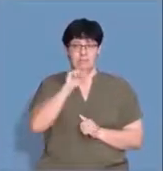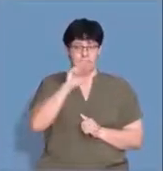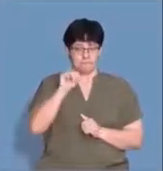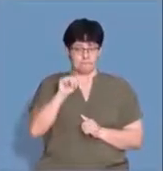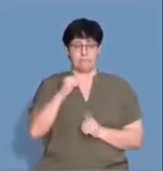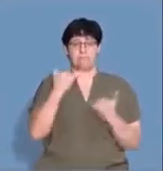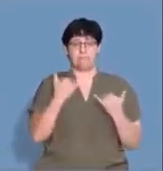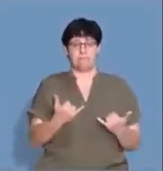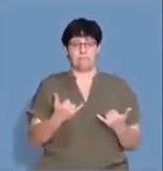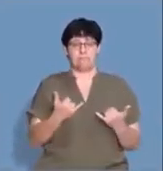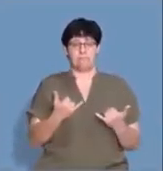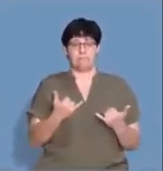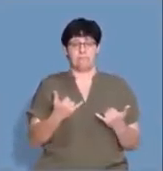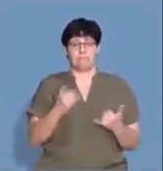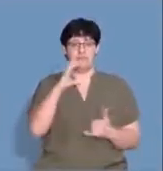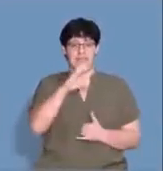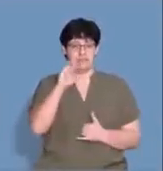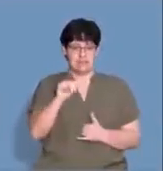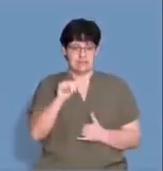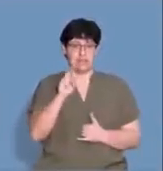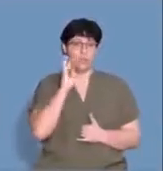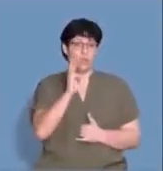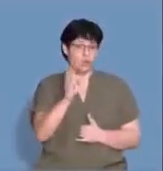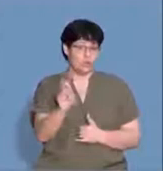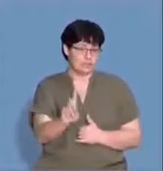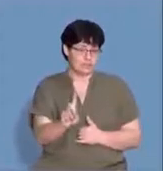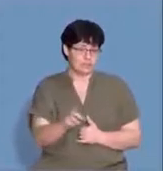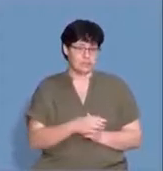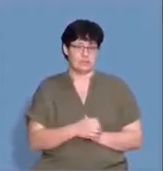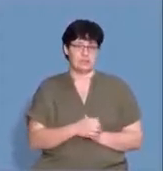millimeters. So now I'm going to, in centimeters, it's going to be